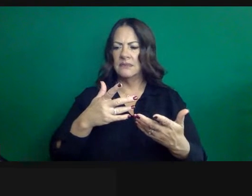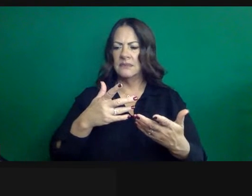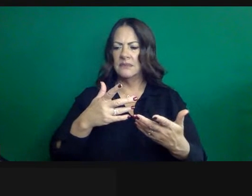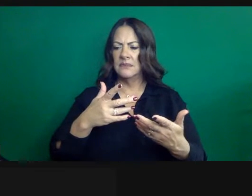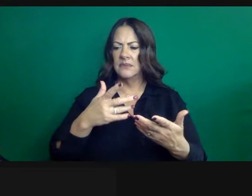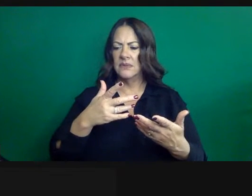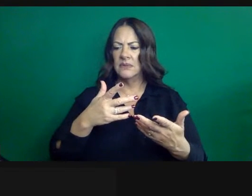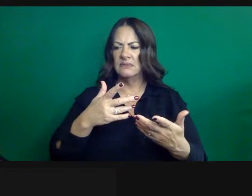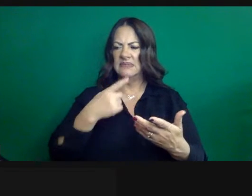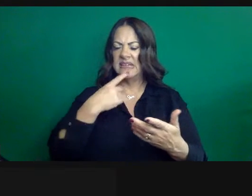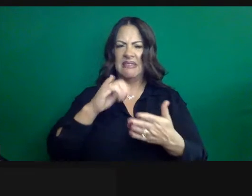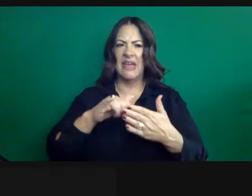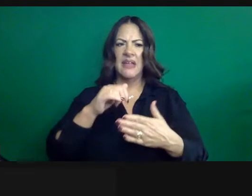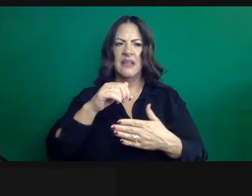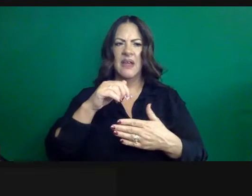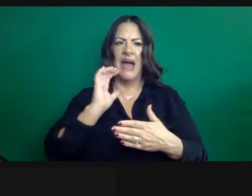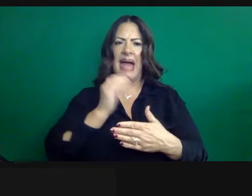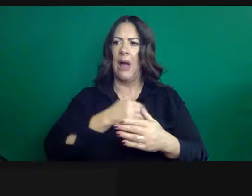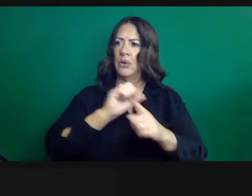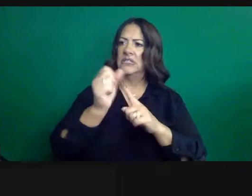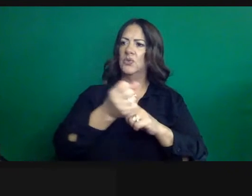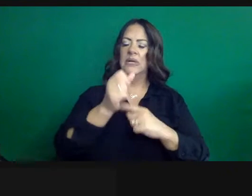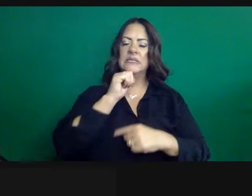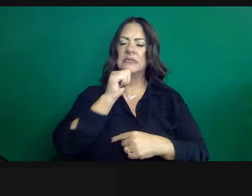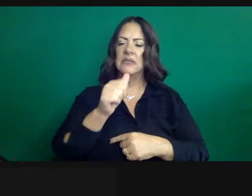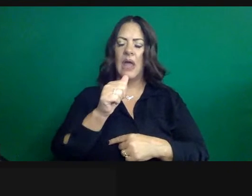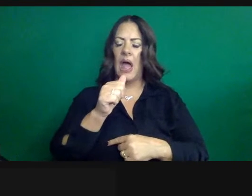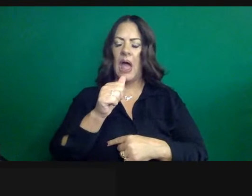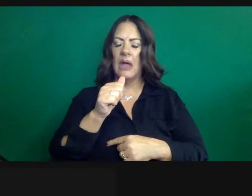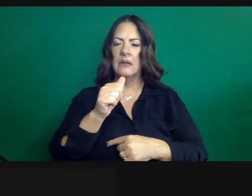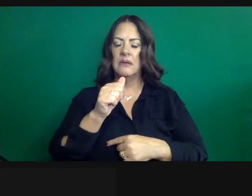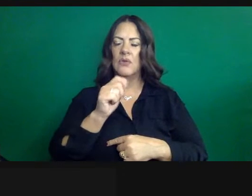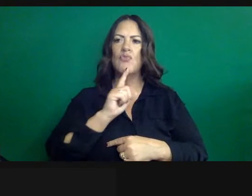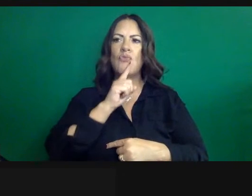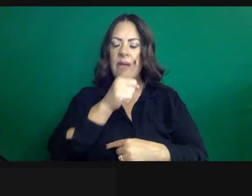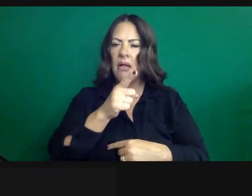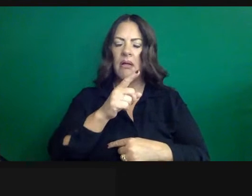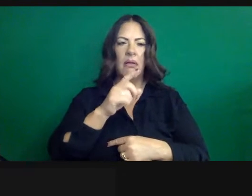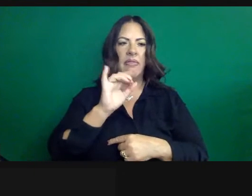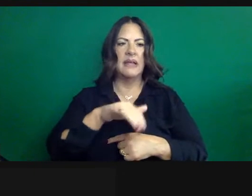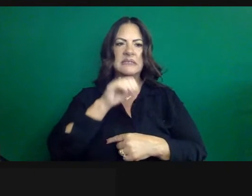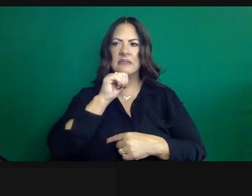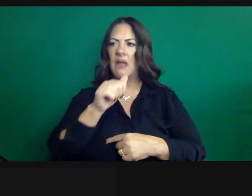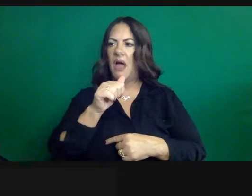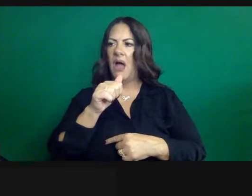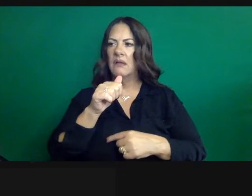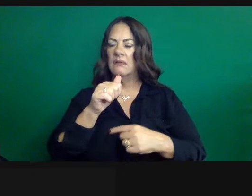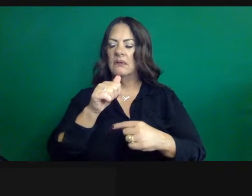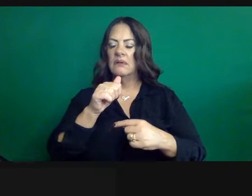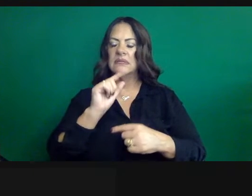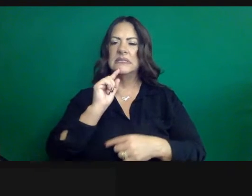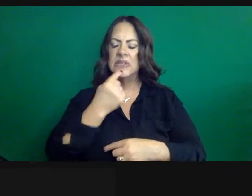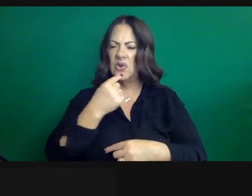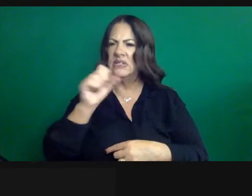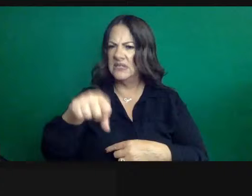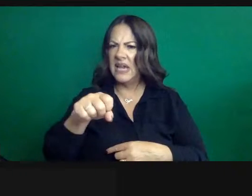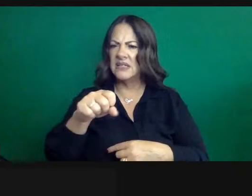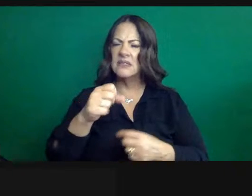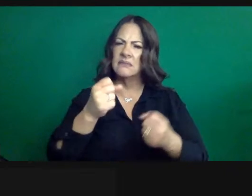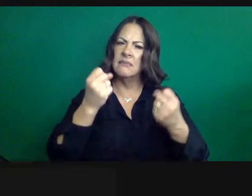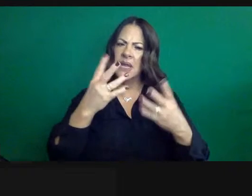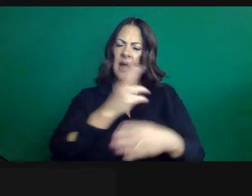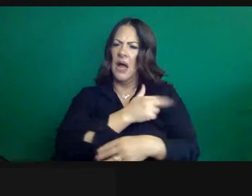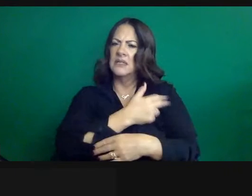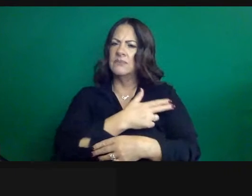situation. The fact that we have hospitals who really are dealing with crisis